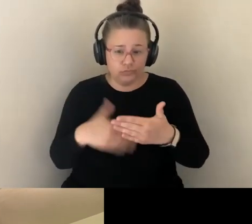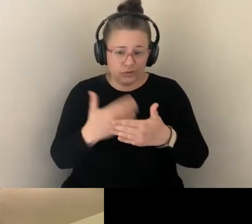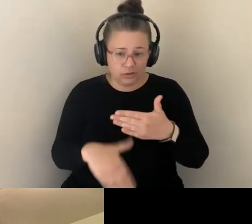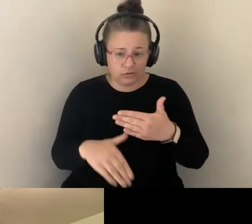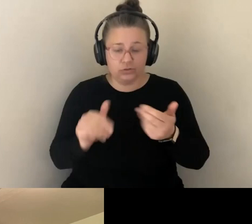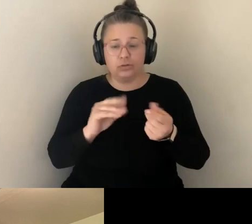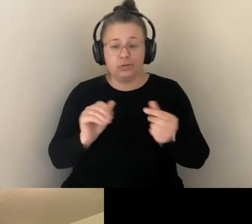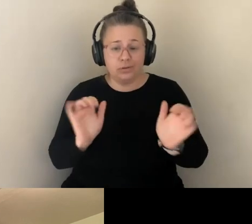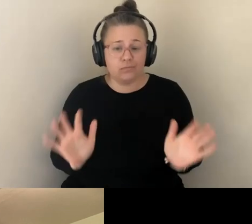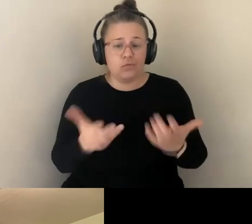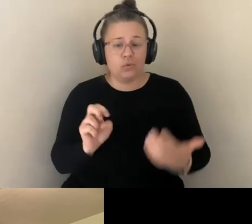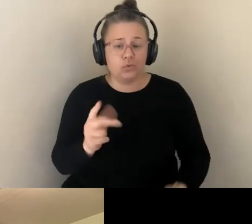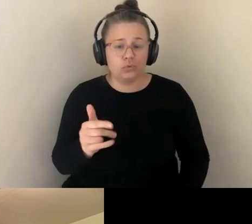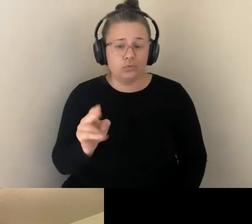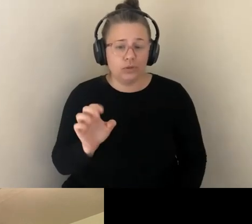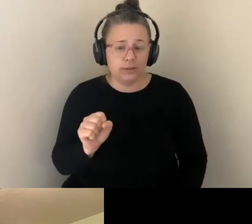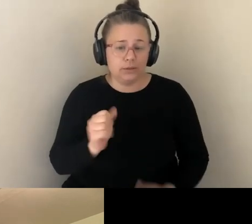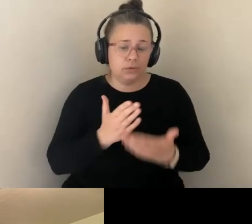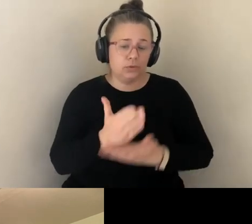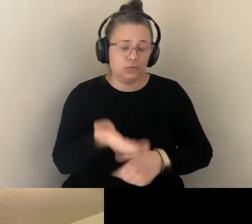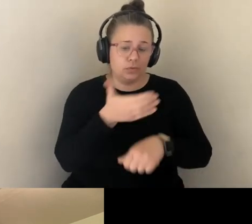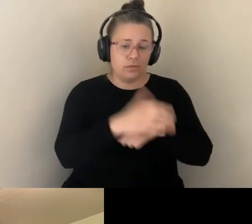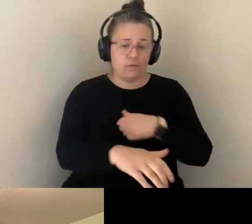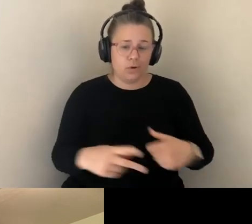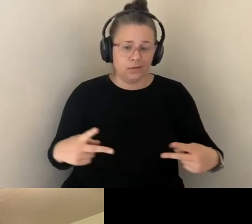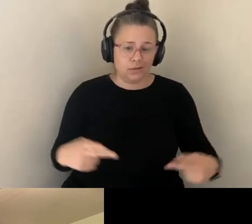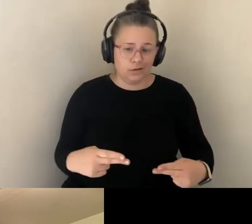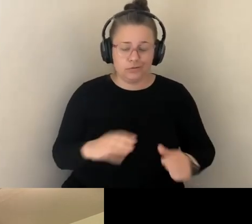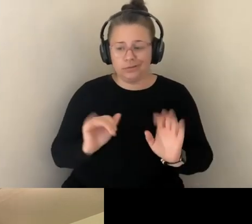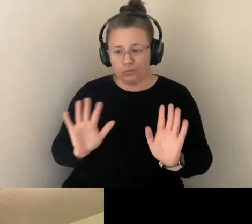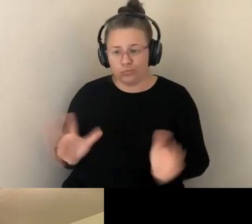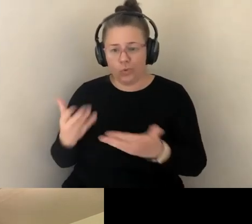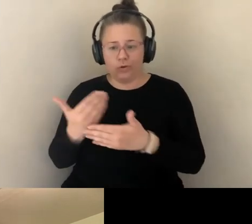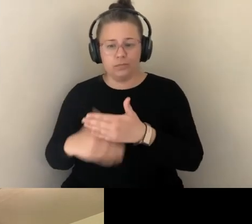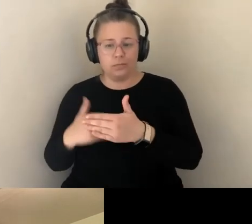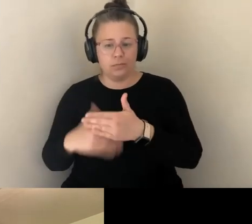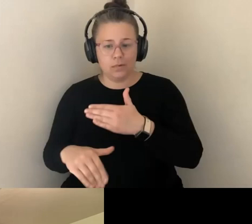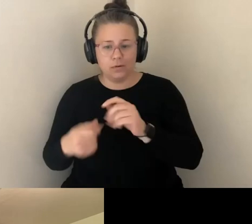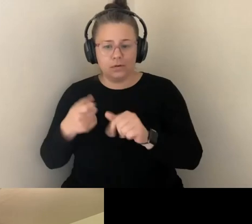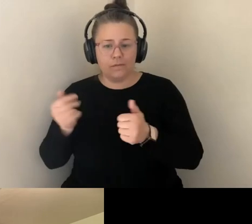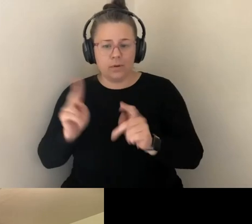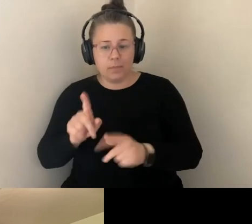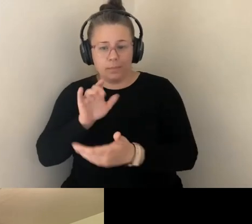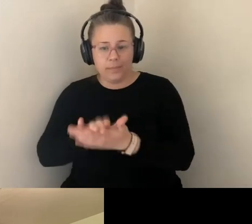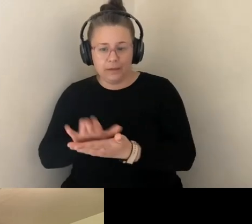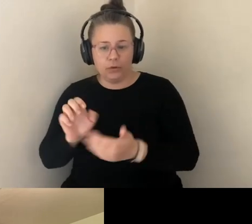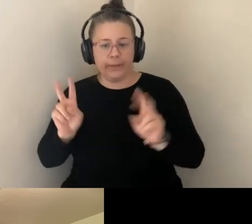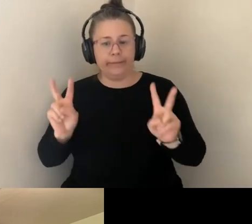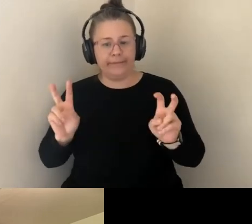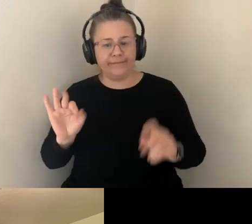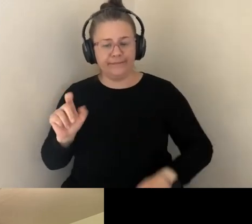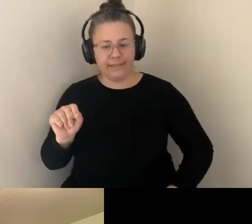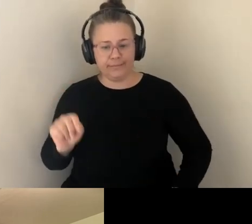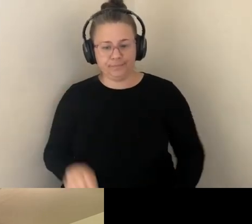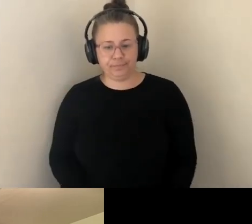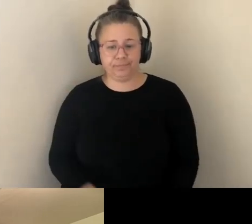the reproduction of people thought to be fit. So because discourses of racial hygiene, racial degeneration, and social